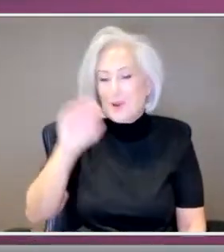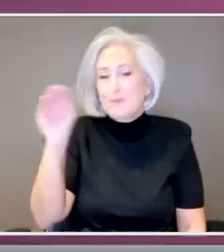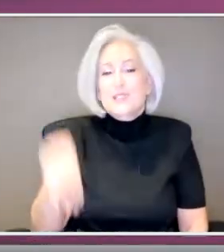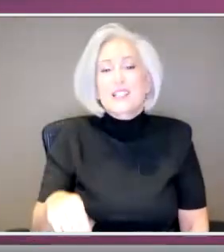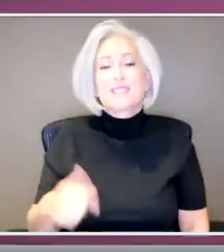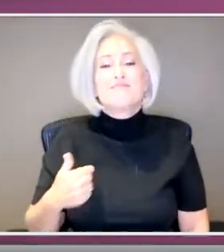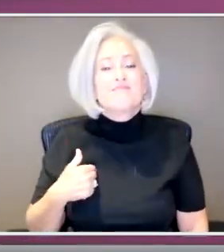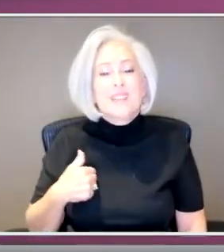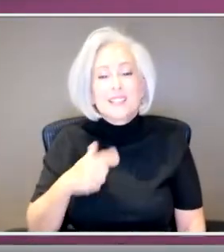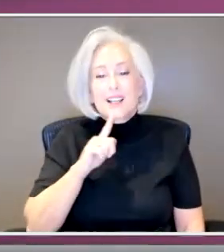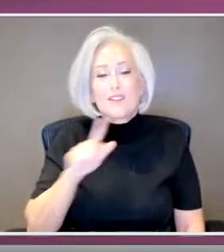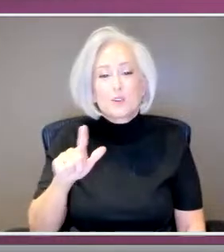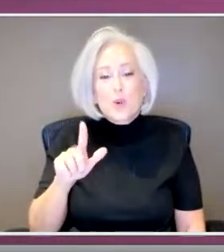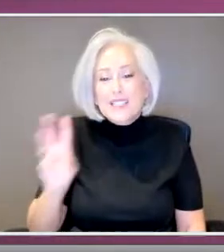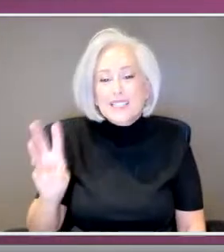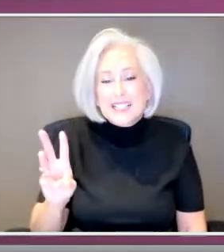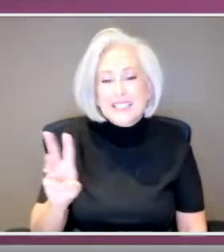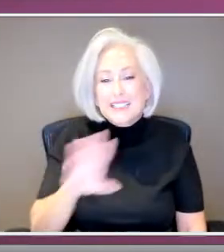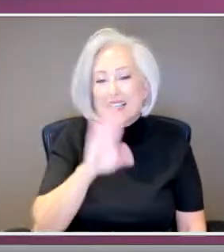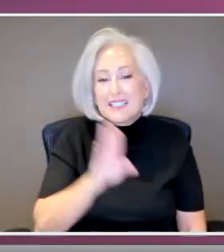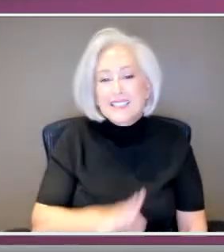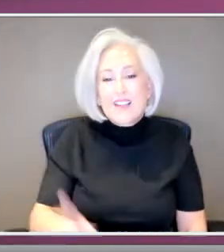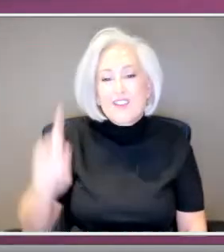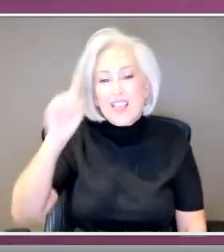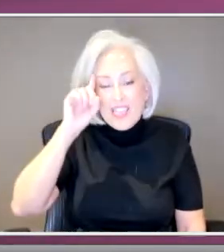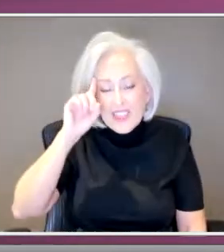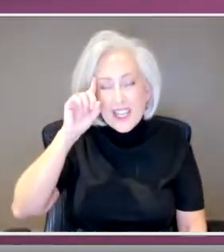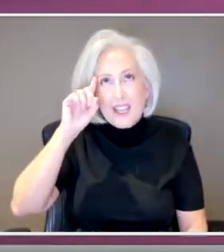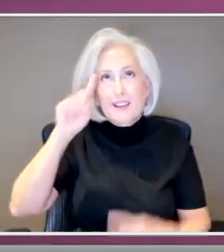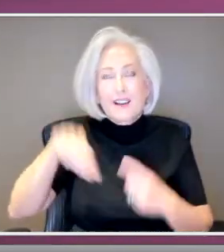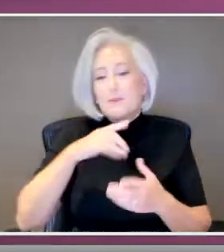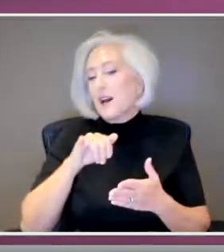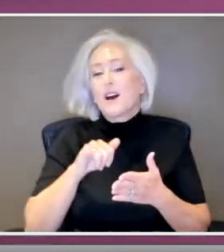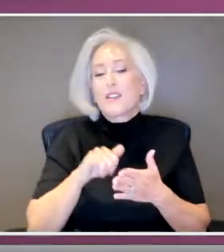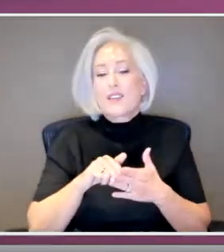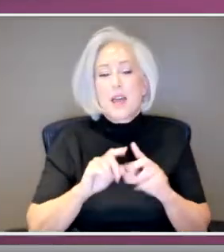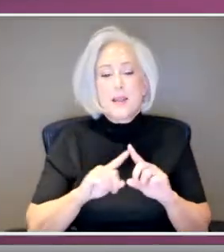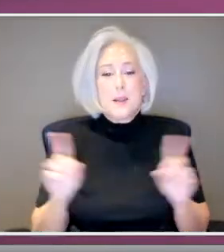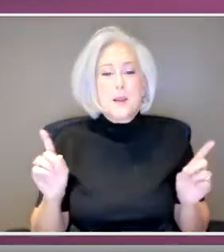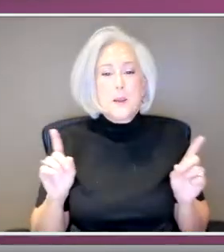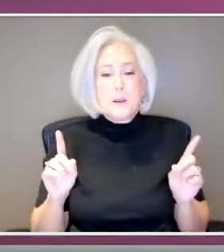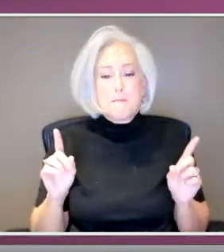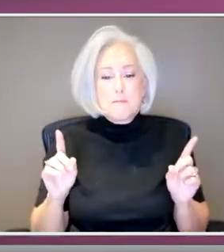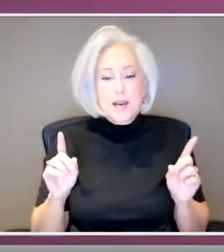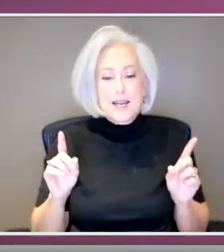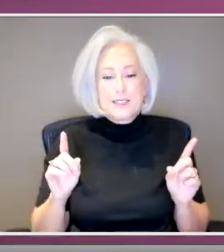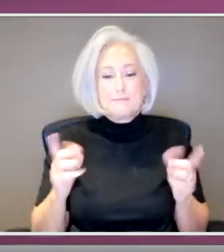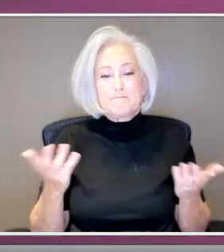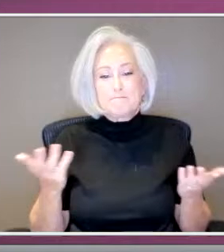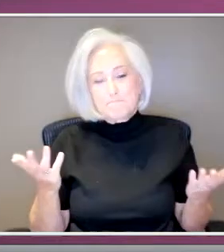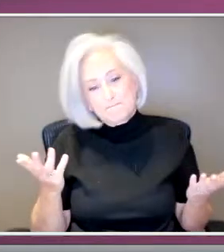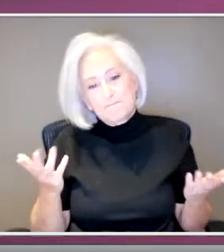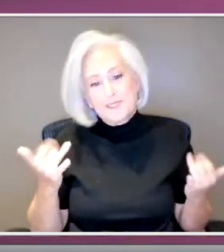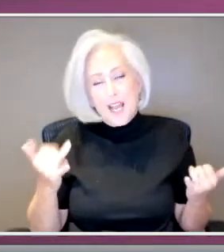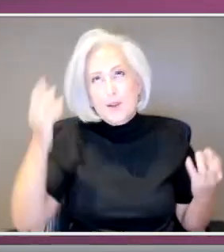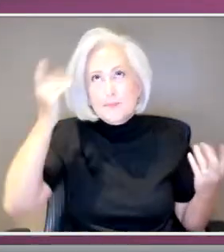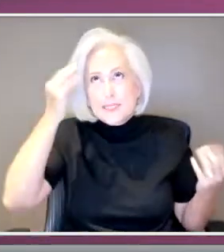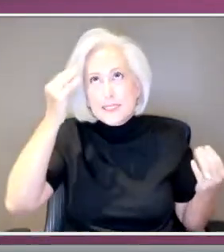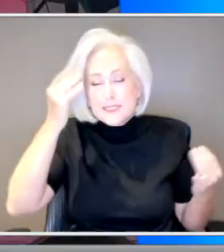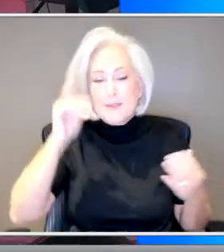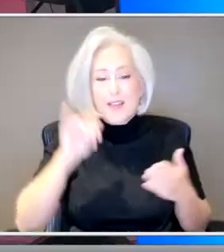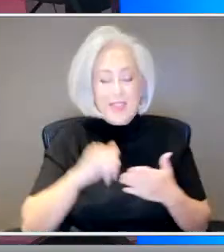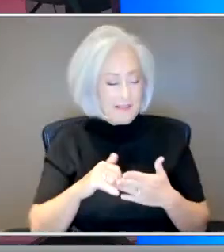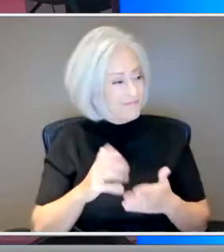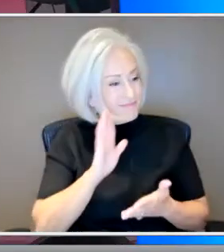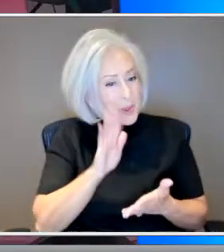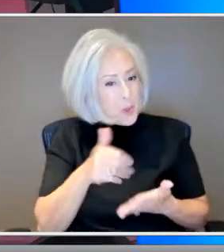years old. I would never think that I would have to be thinking about these things right now, but I mean, I'm taking it. It'll come in handy. Yeah,